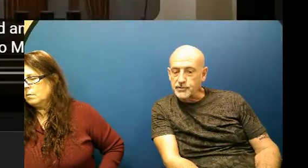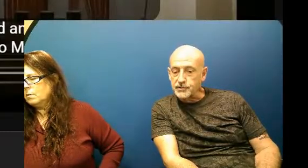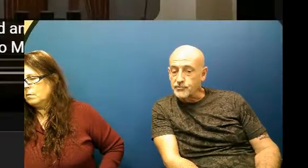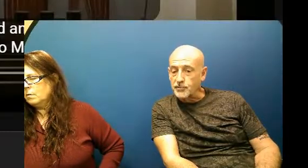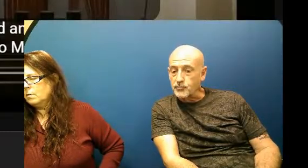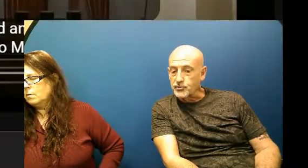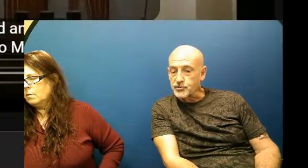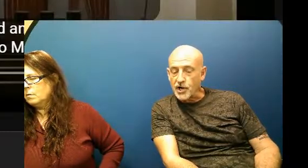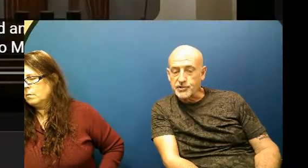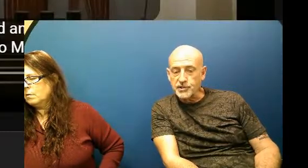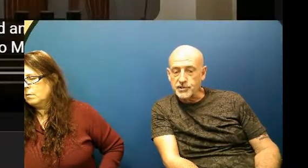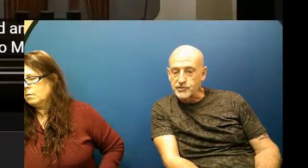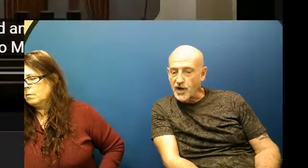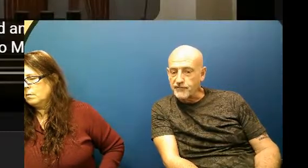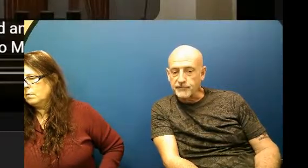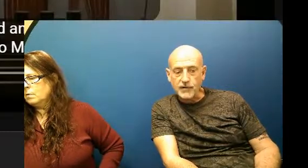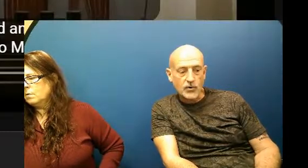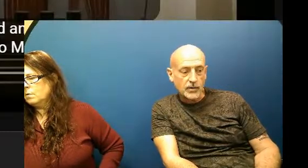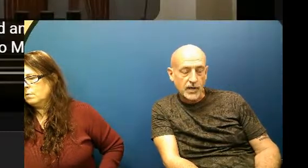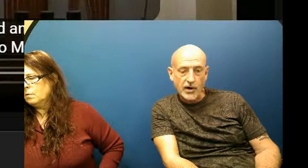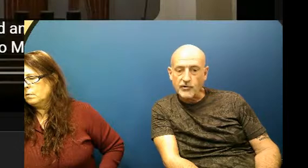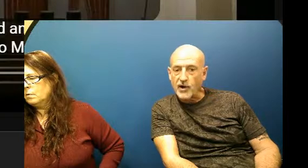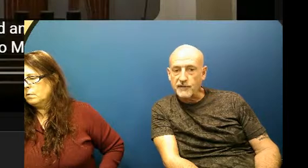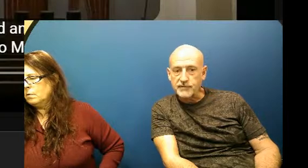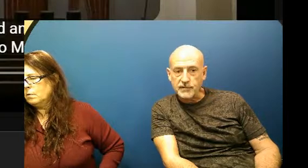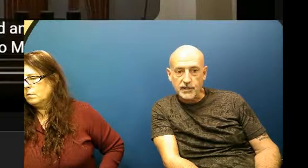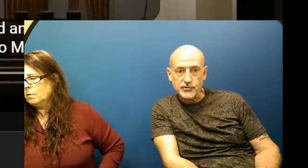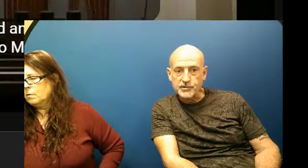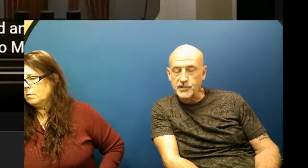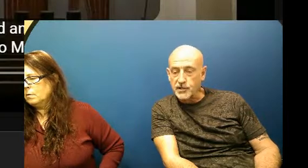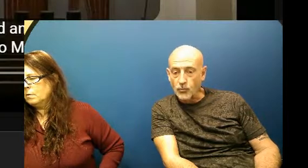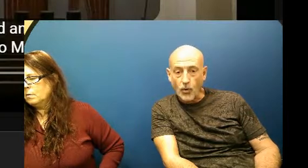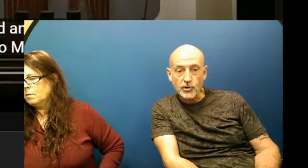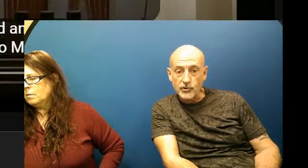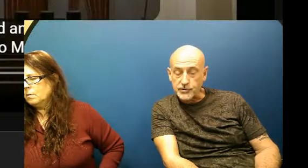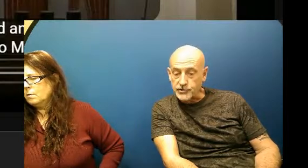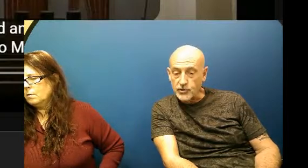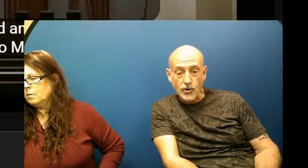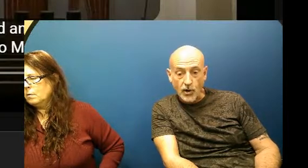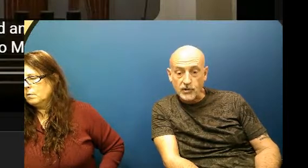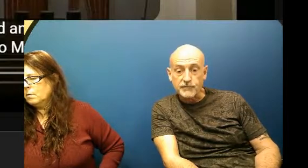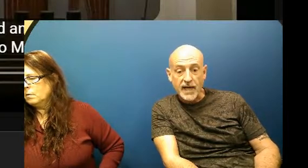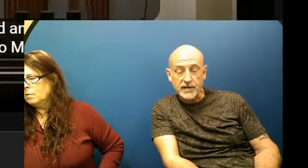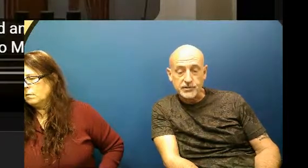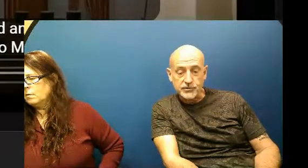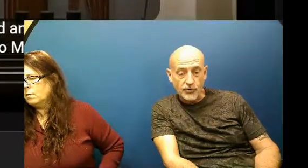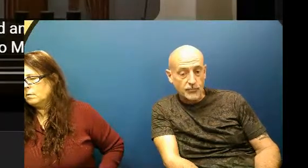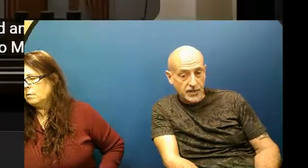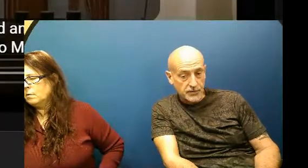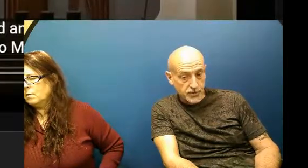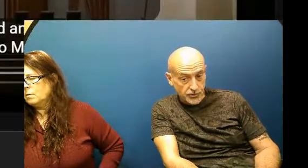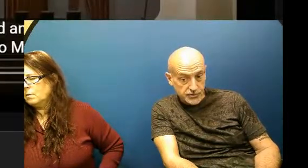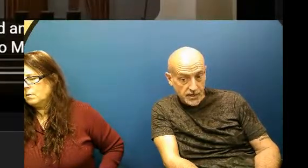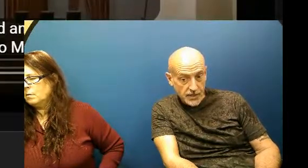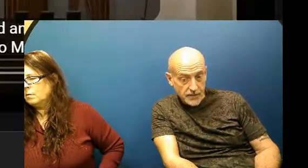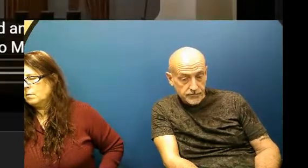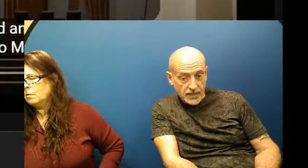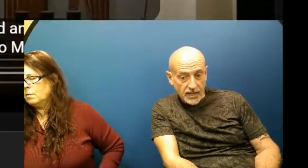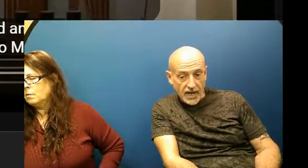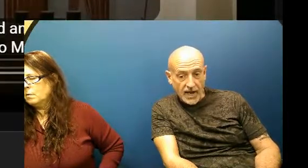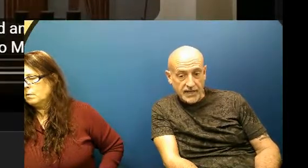mechanisms to disrupt production and traffic flow and aircraft and electricity and water and sewer. All of that is controlled by